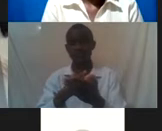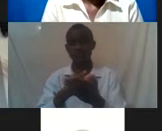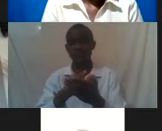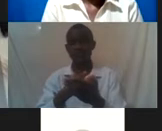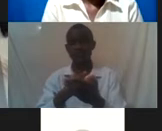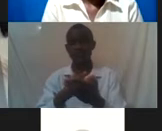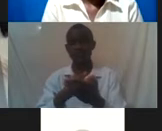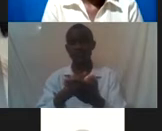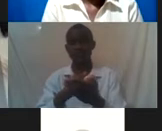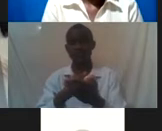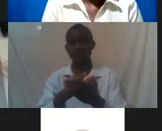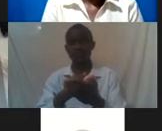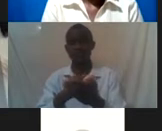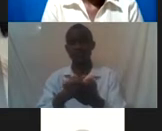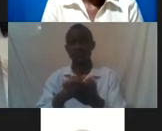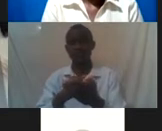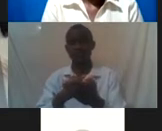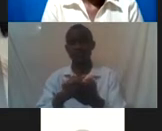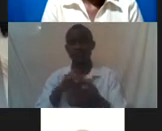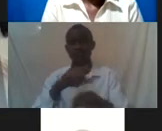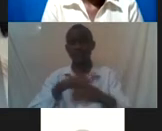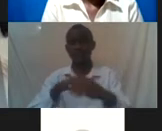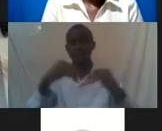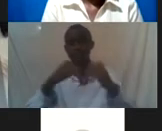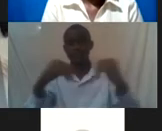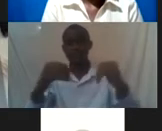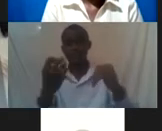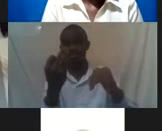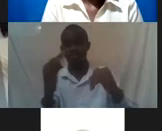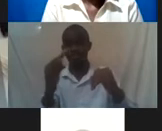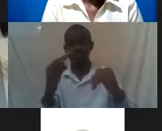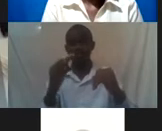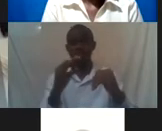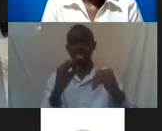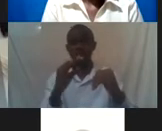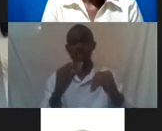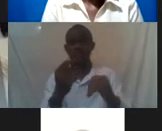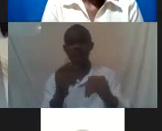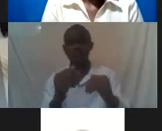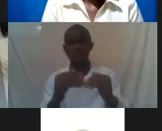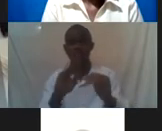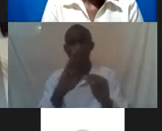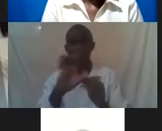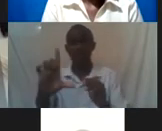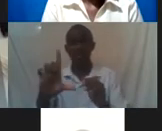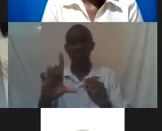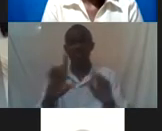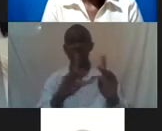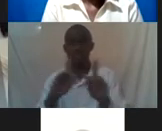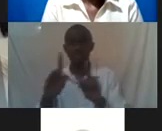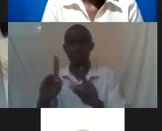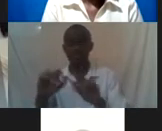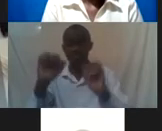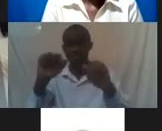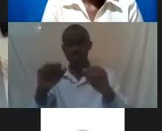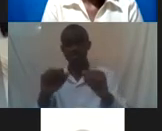when the division of revenue bill is being done, we can rely on